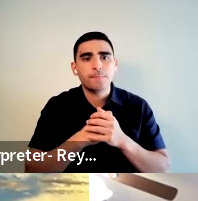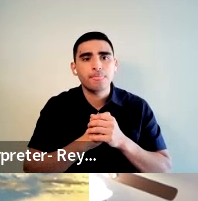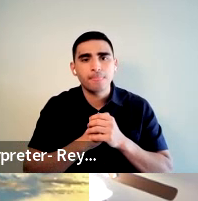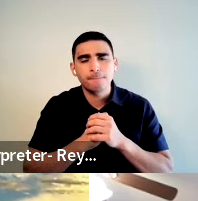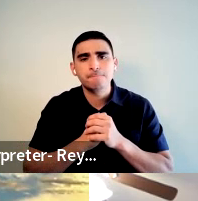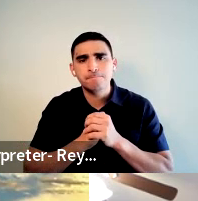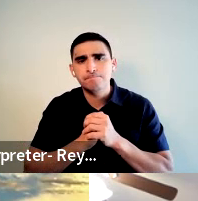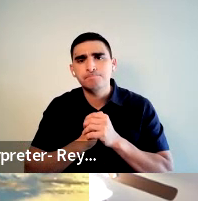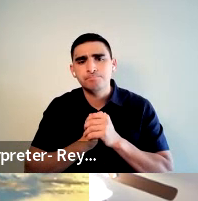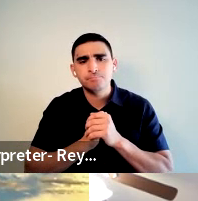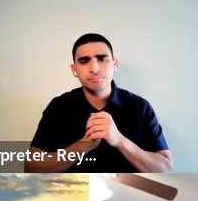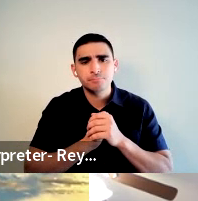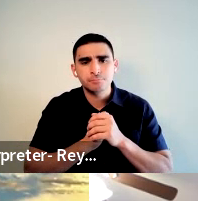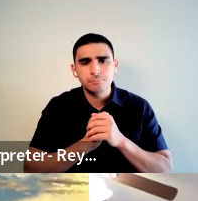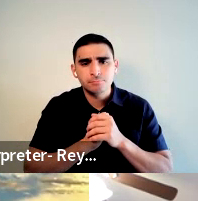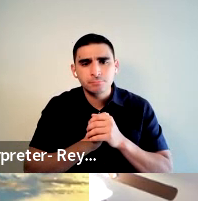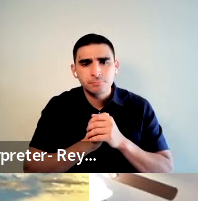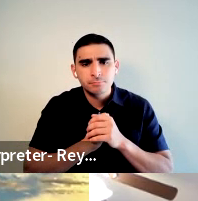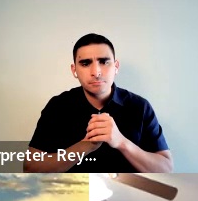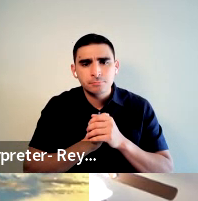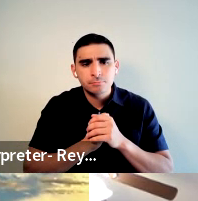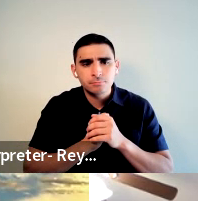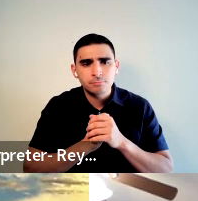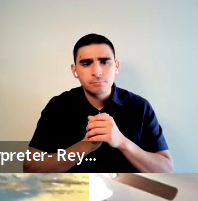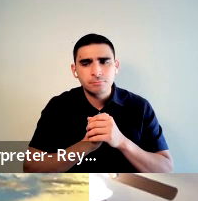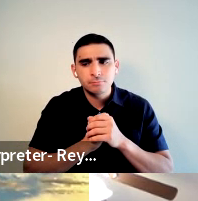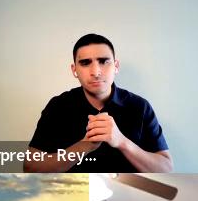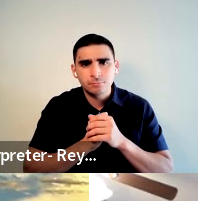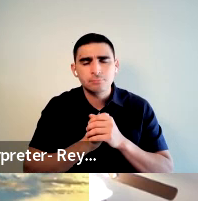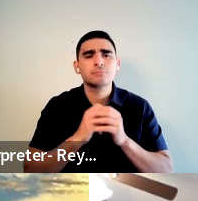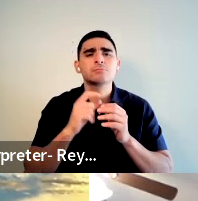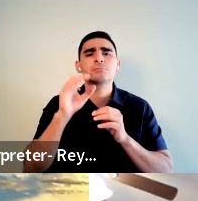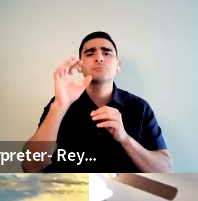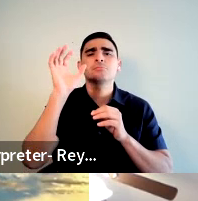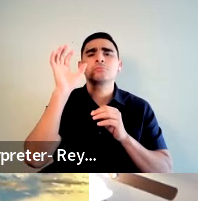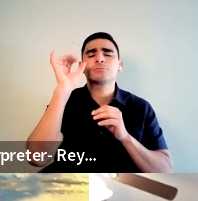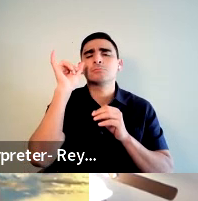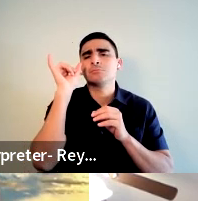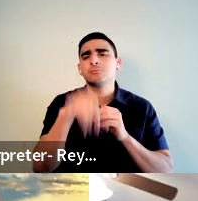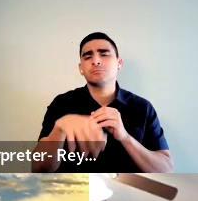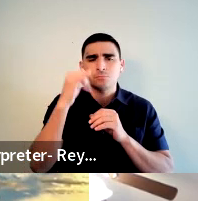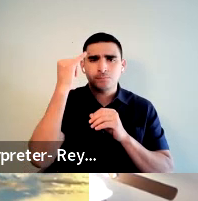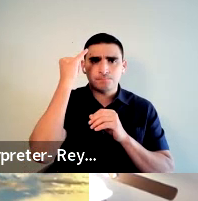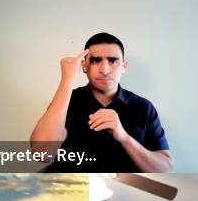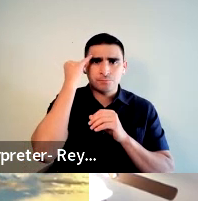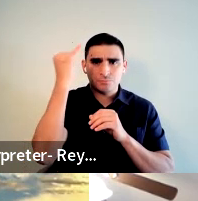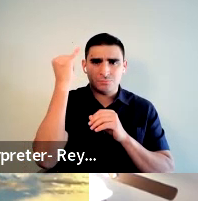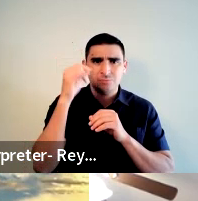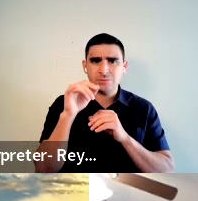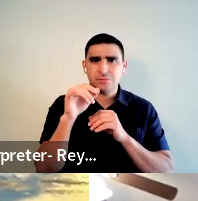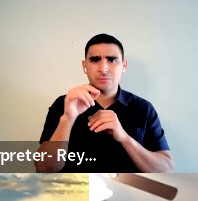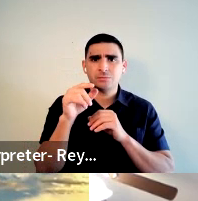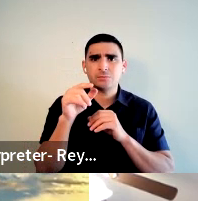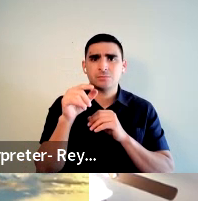as we talked about that idea and how that addressed a handful of the